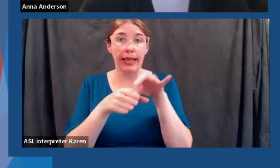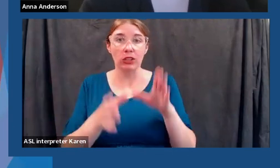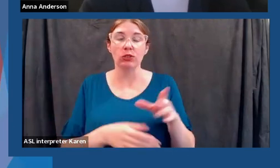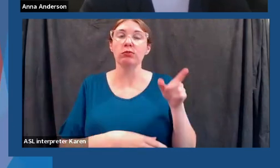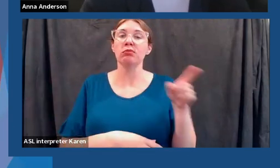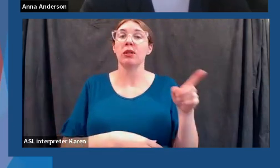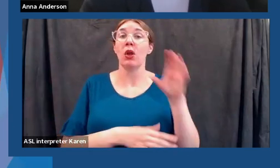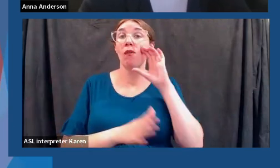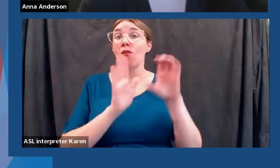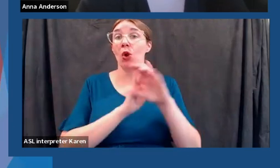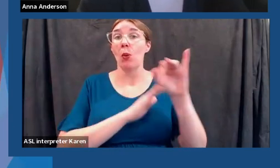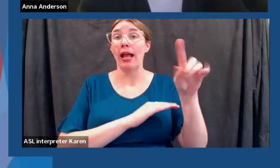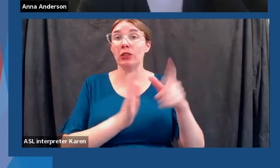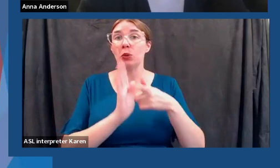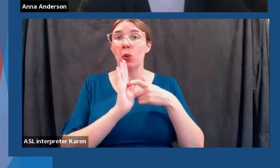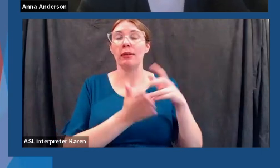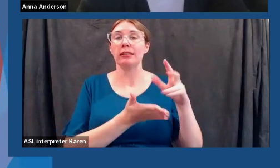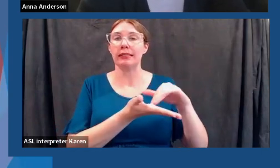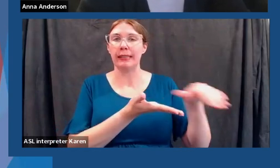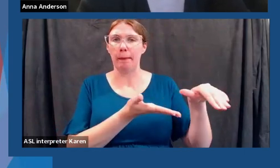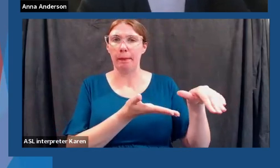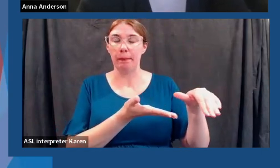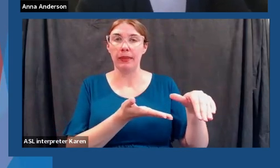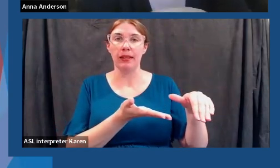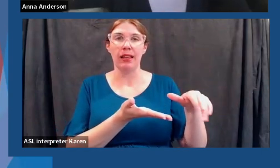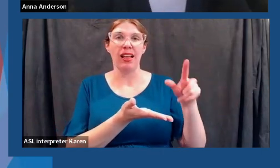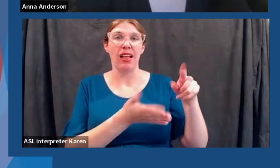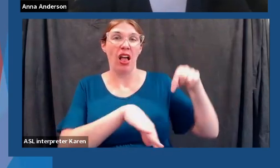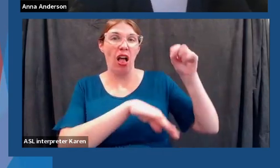ID requirements. I'm not going to get into that today.